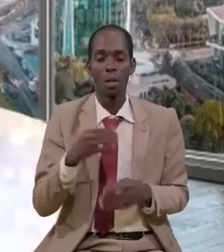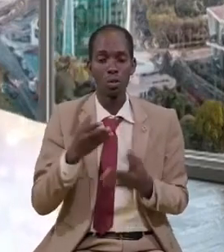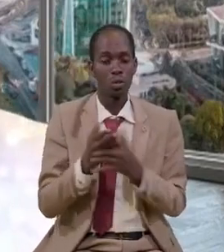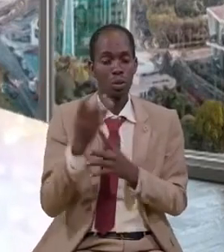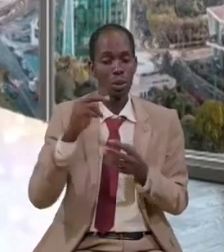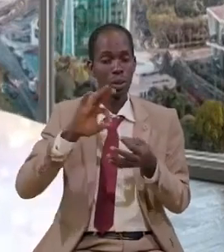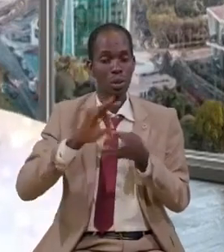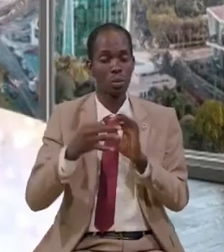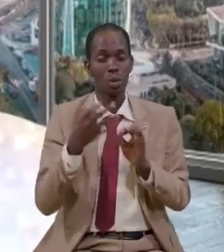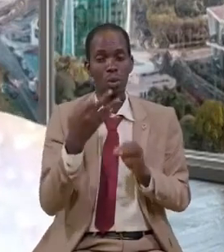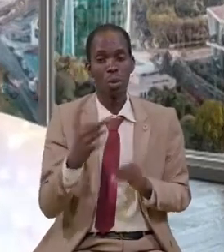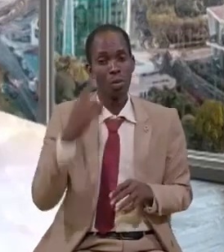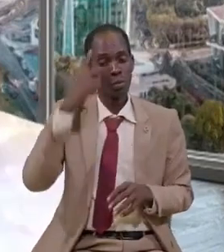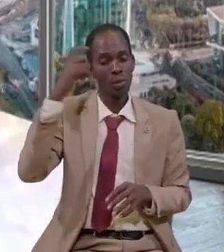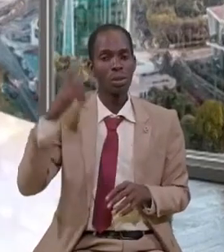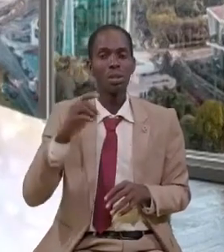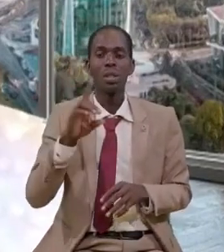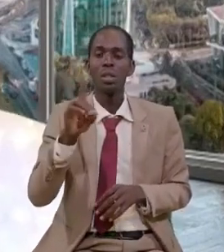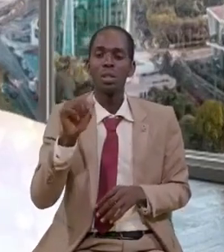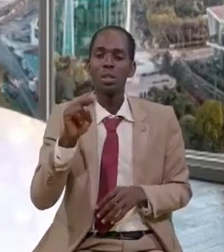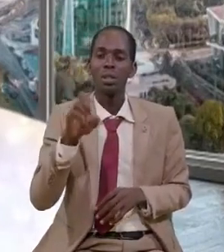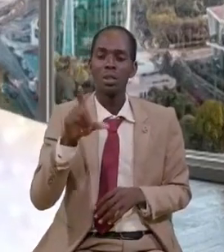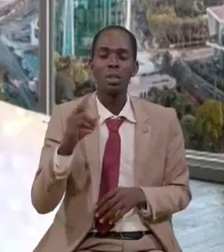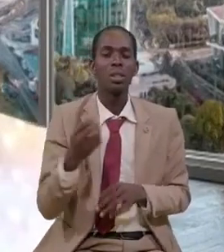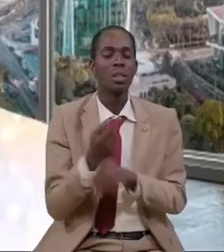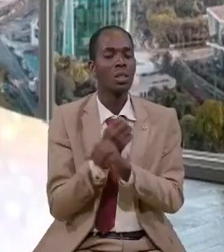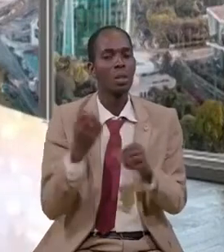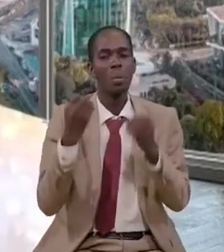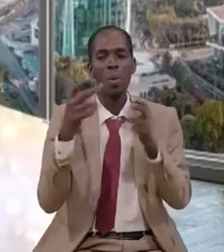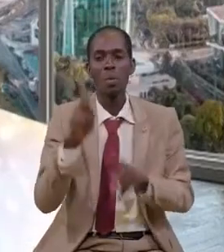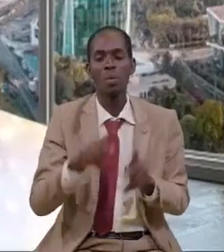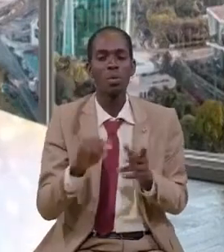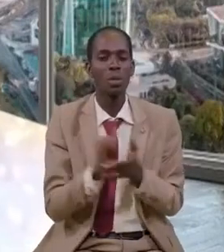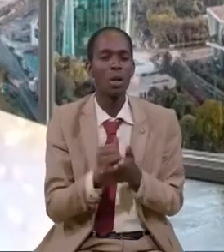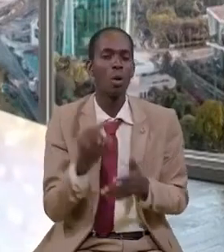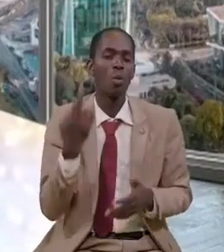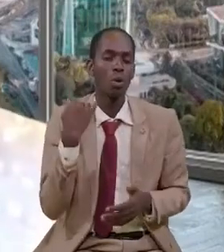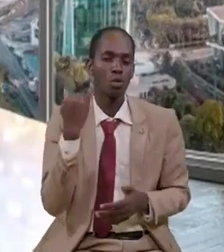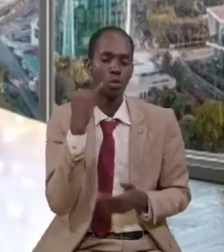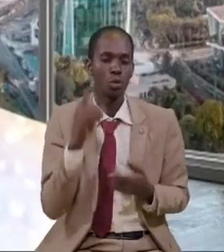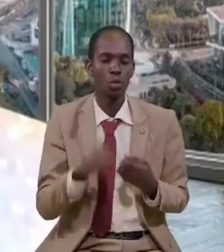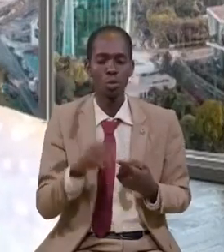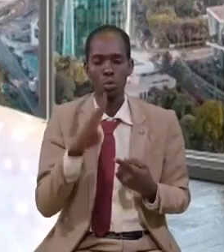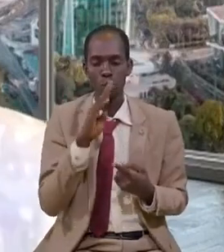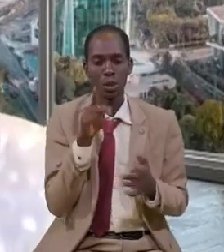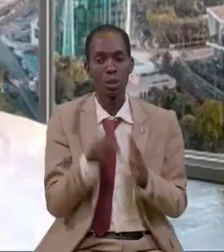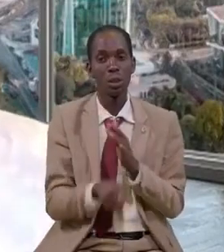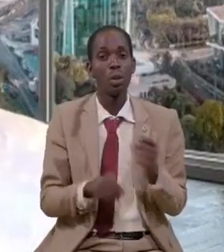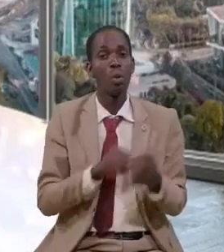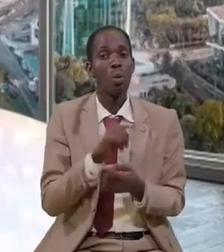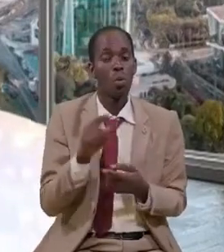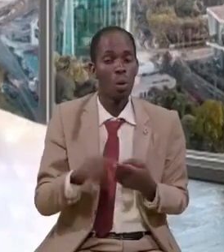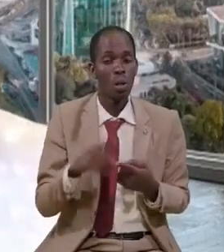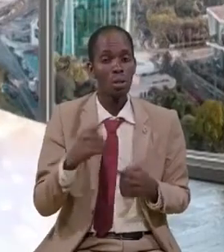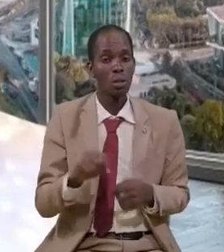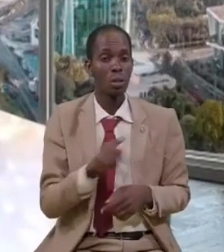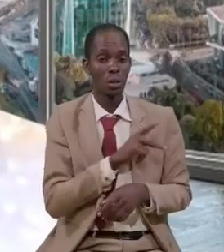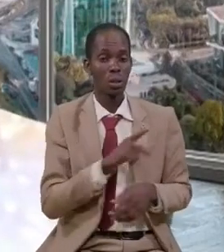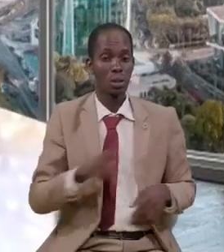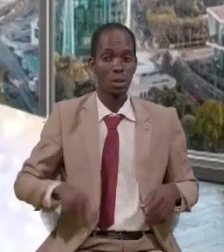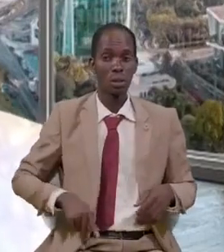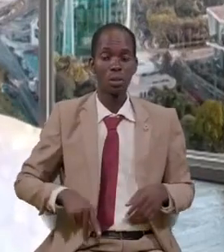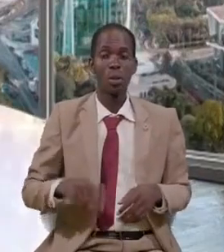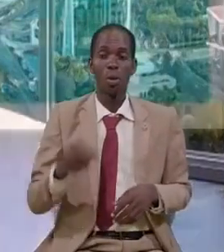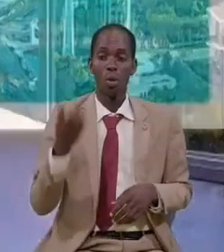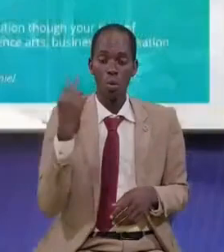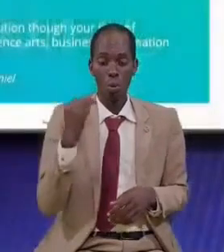save a lot of people that could have been killed. Not only that, when Darius was confused, you know, Daniel was recommended as